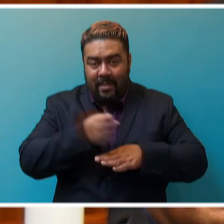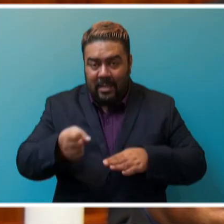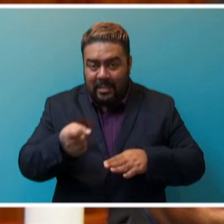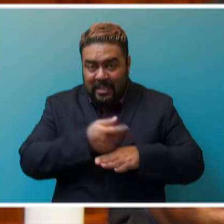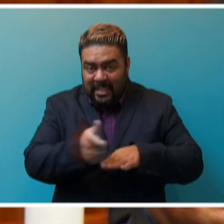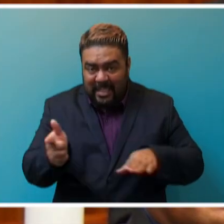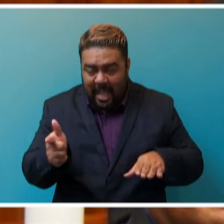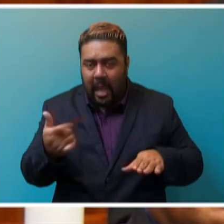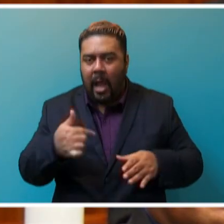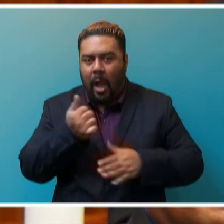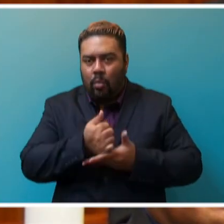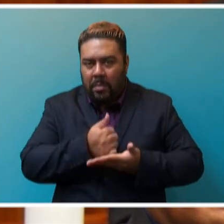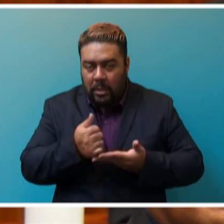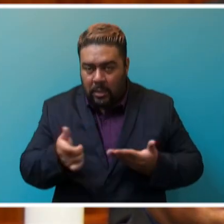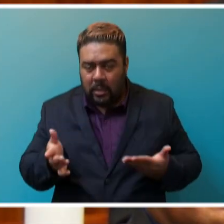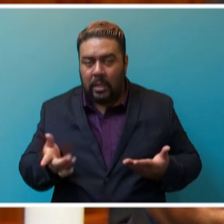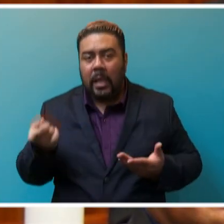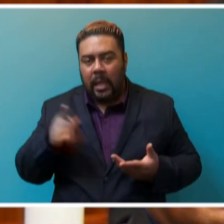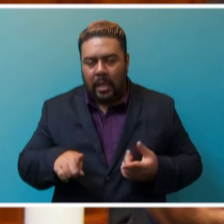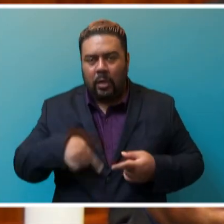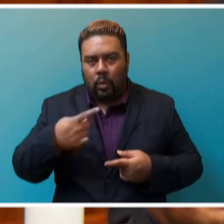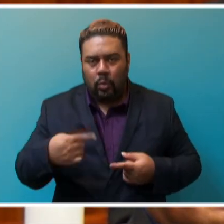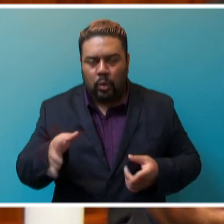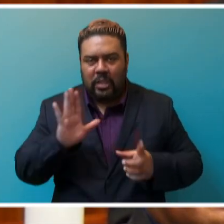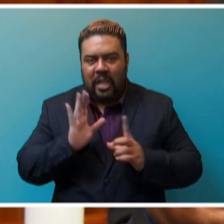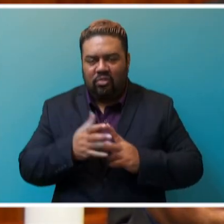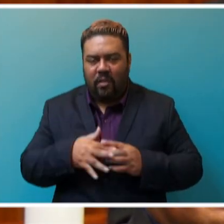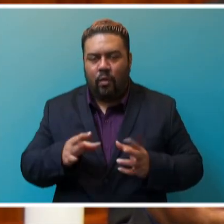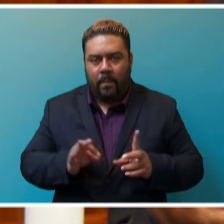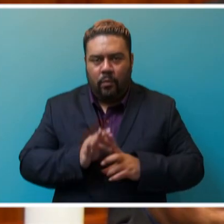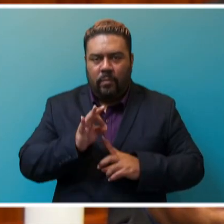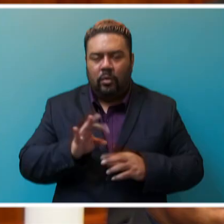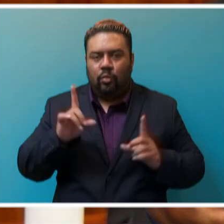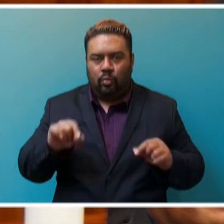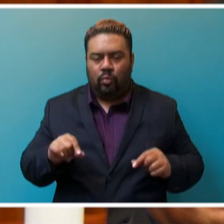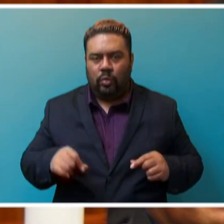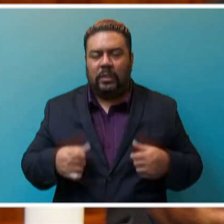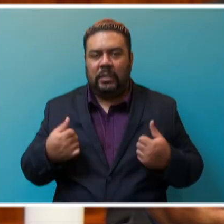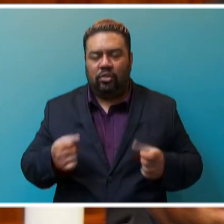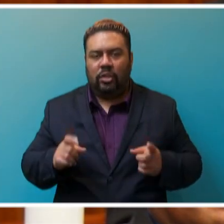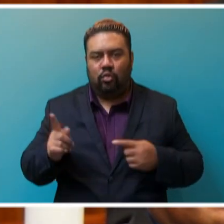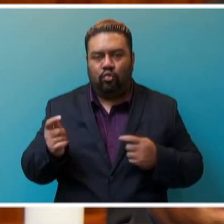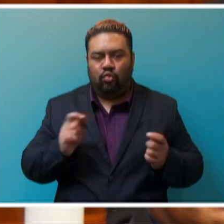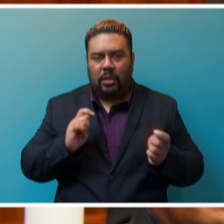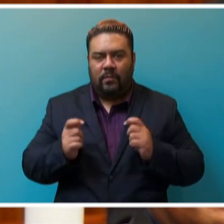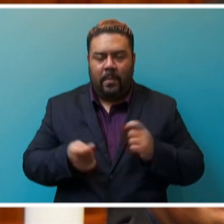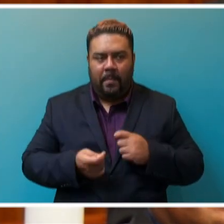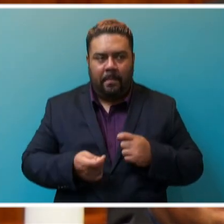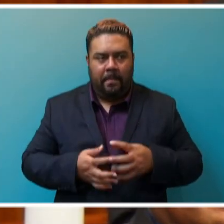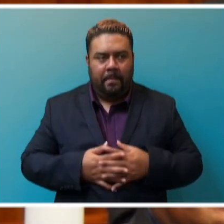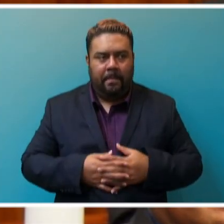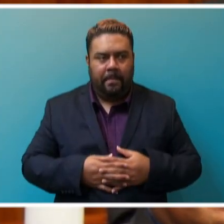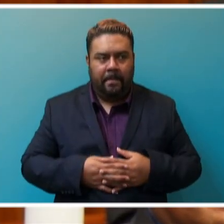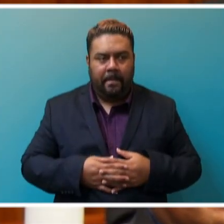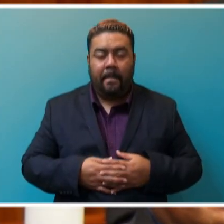and a continuous culture for improvement to drive digital transformation. Mr. Speaker, sir, I